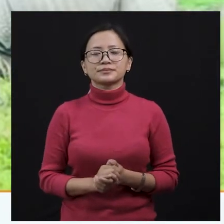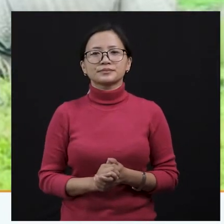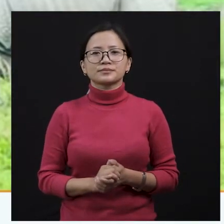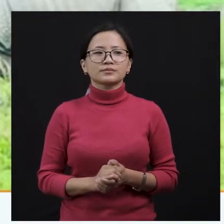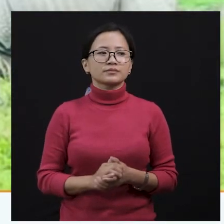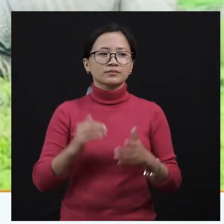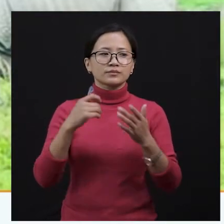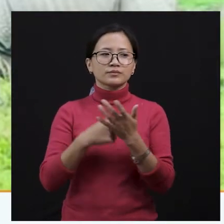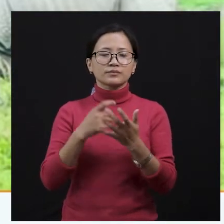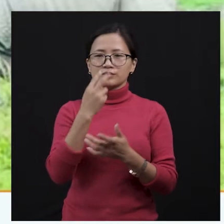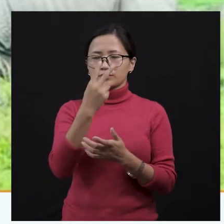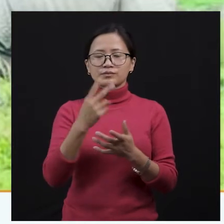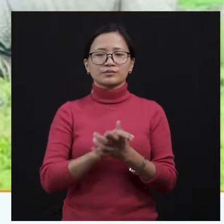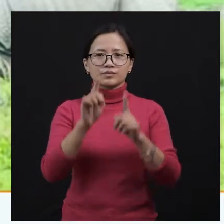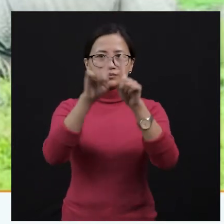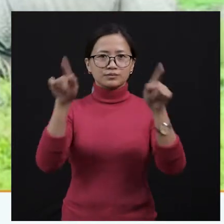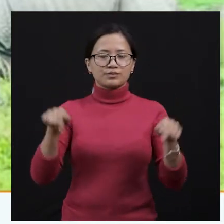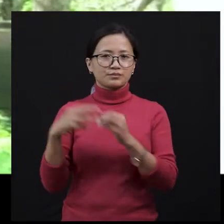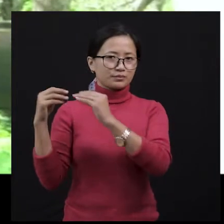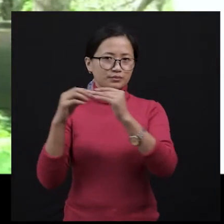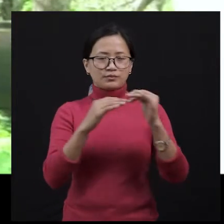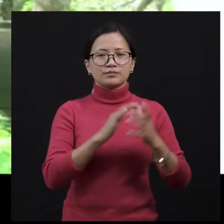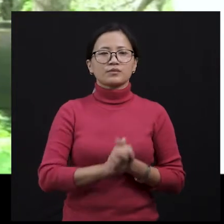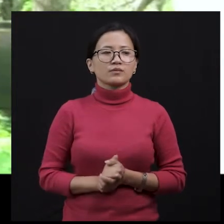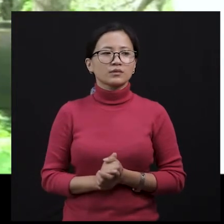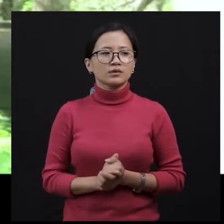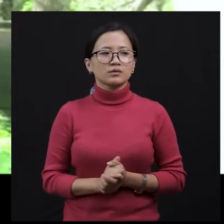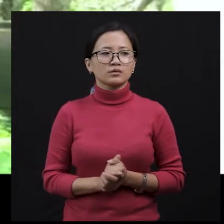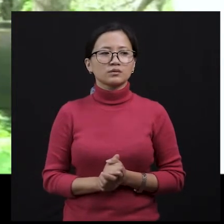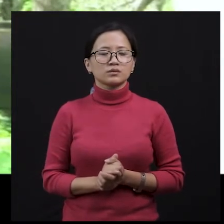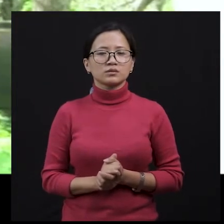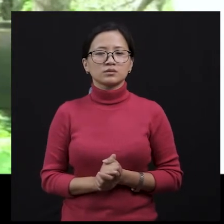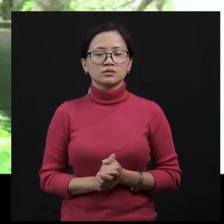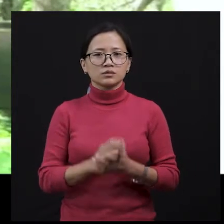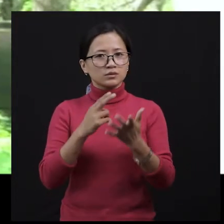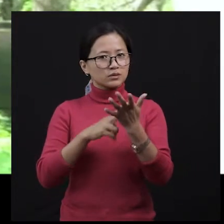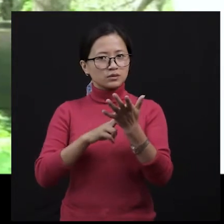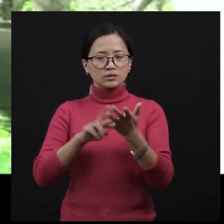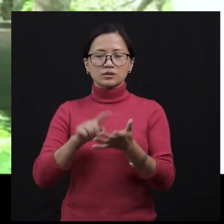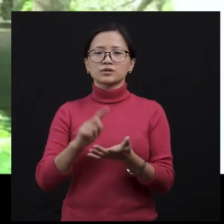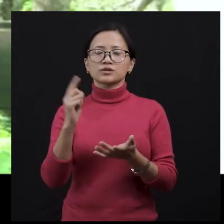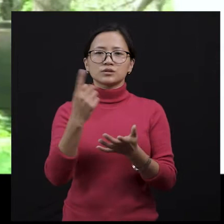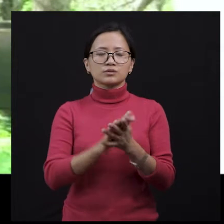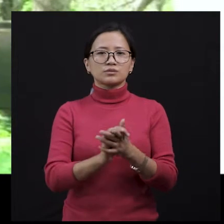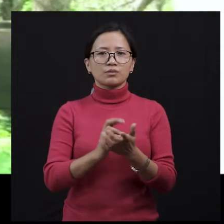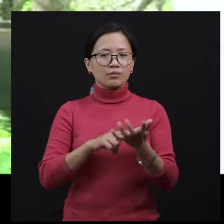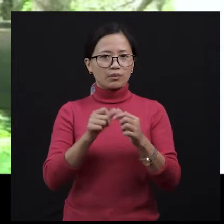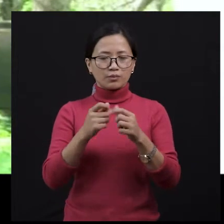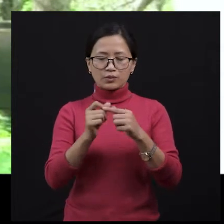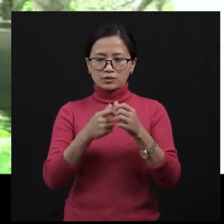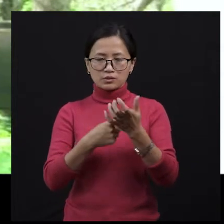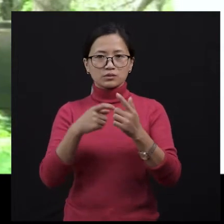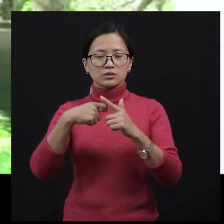Park. Now students, here, this national park that we are going to